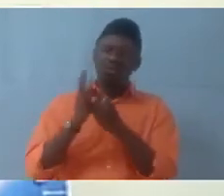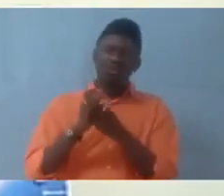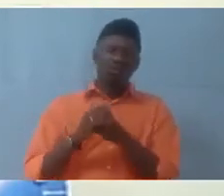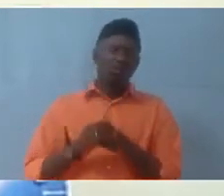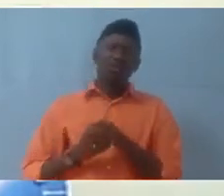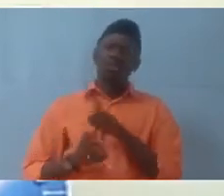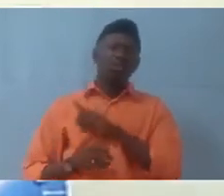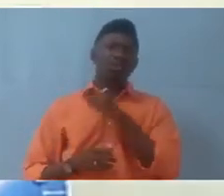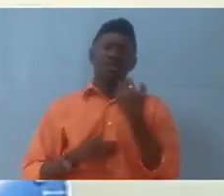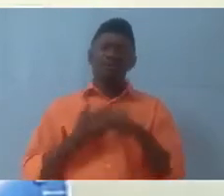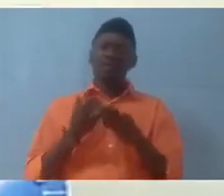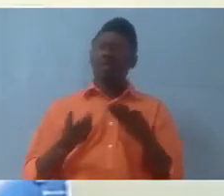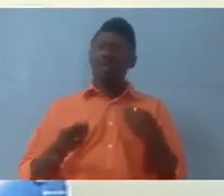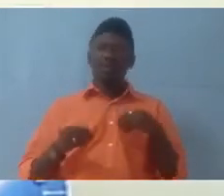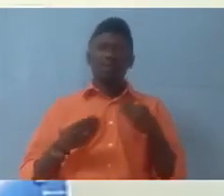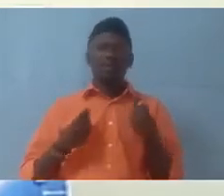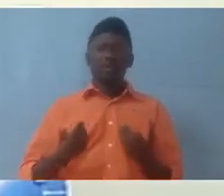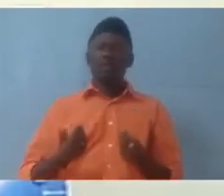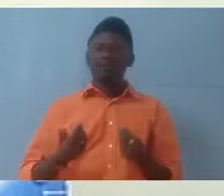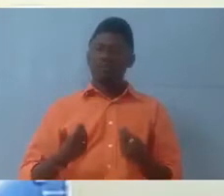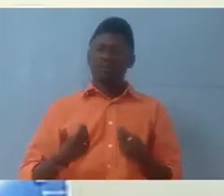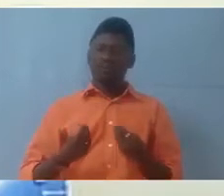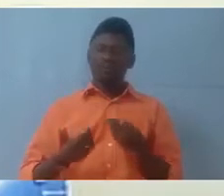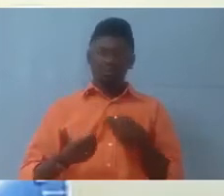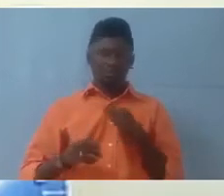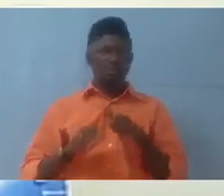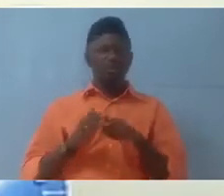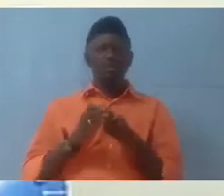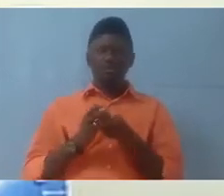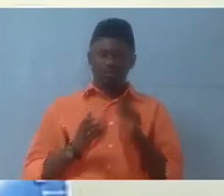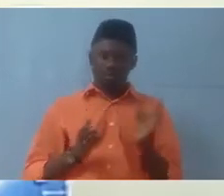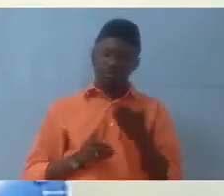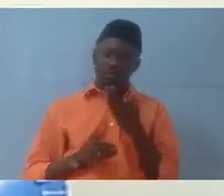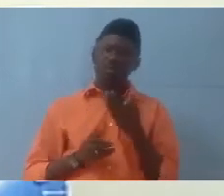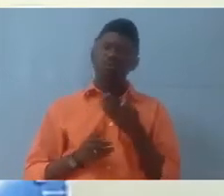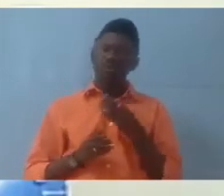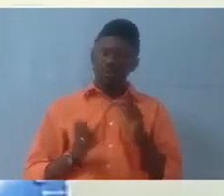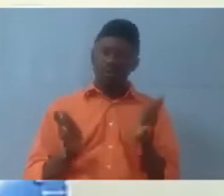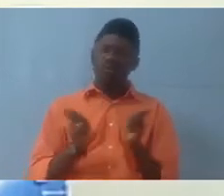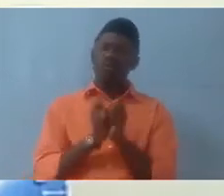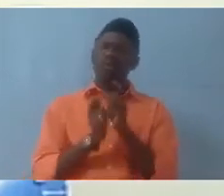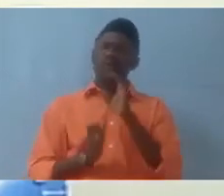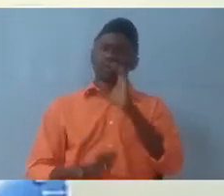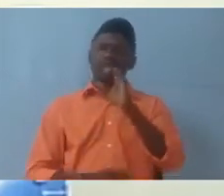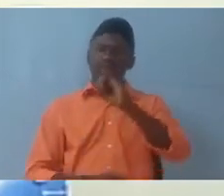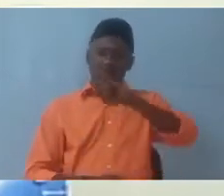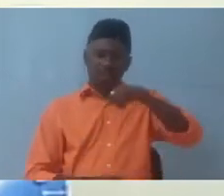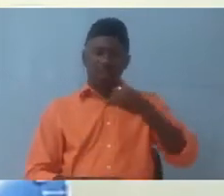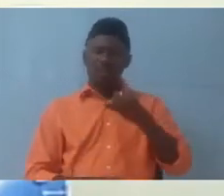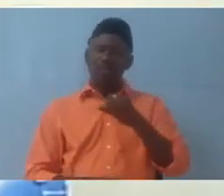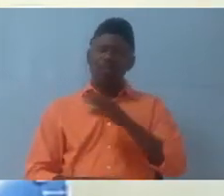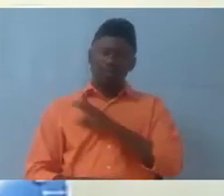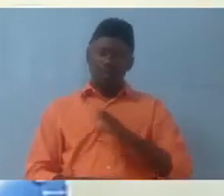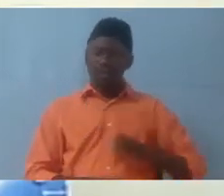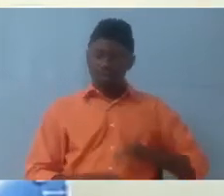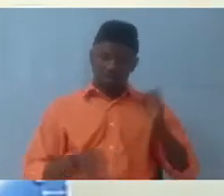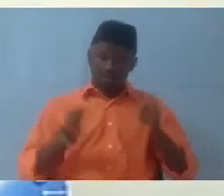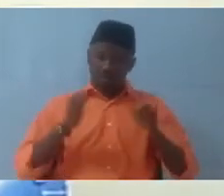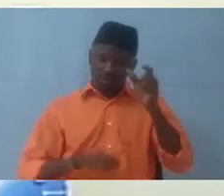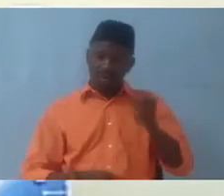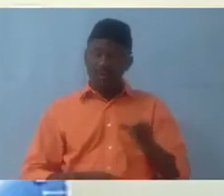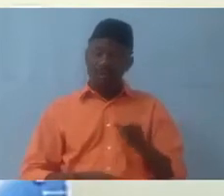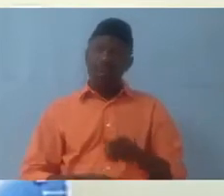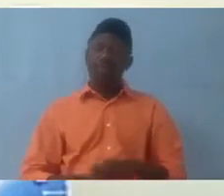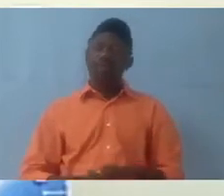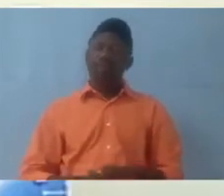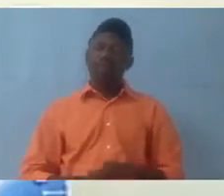li. So we pushed to go and see the CJ. Ñu daldi fexé na pour gisanté Chief Justice bi. In fact, we demanded we would see the CJ